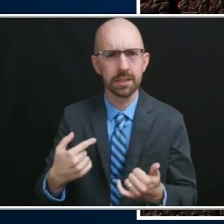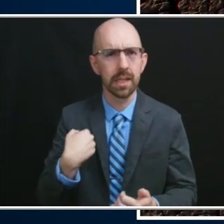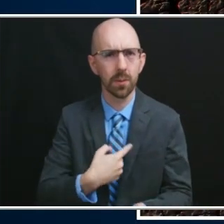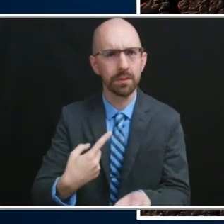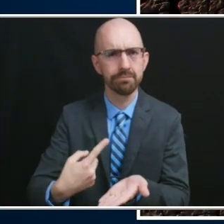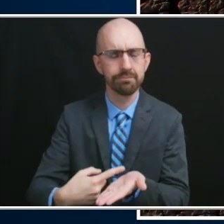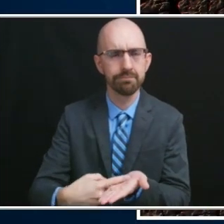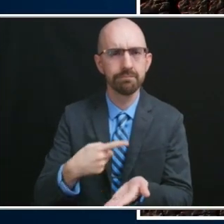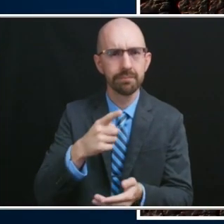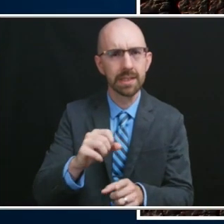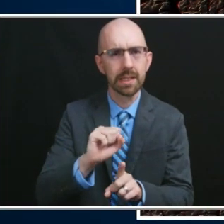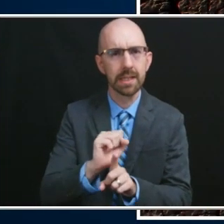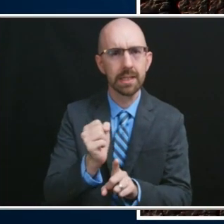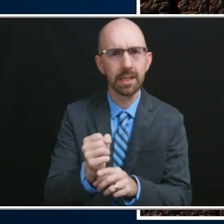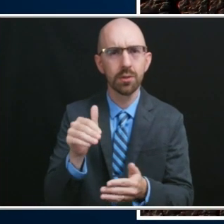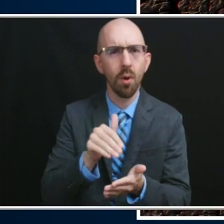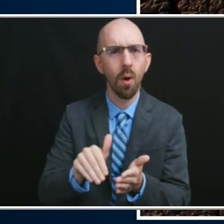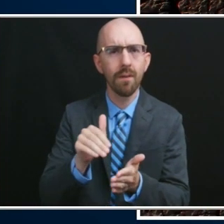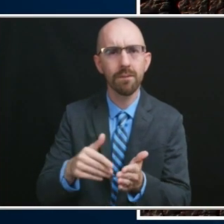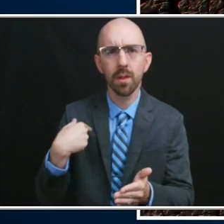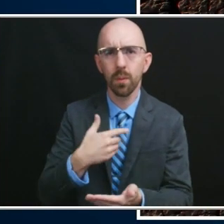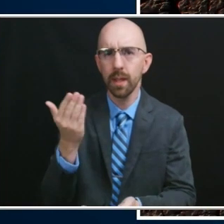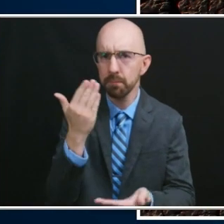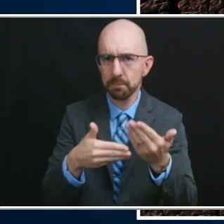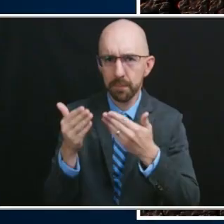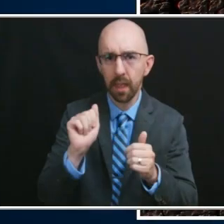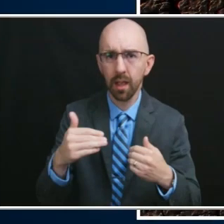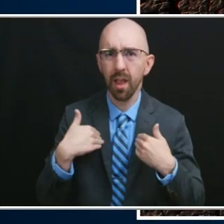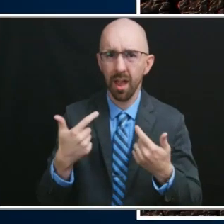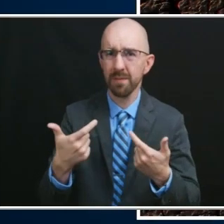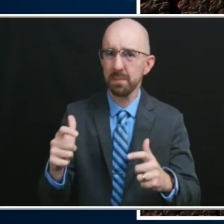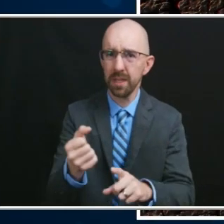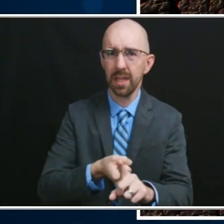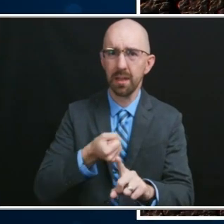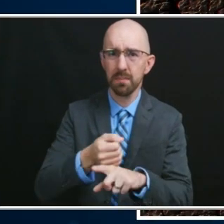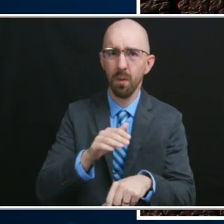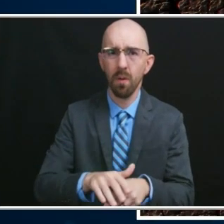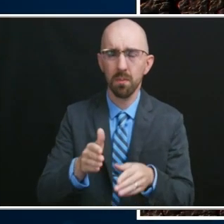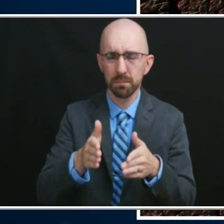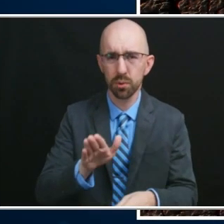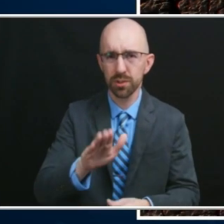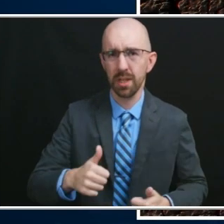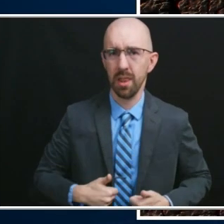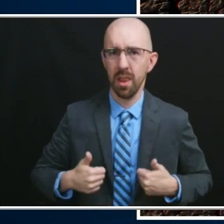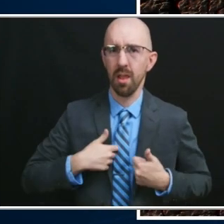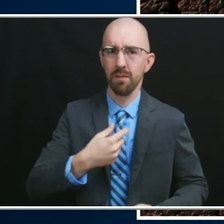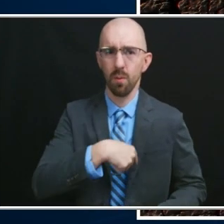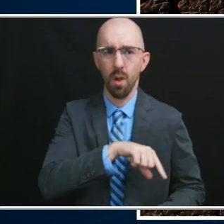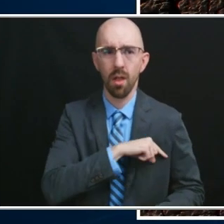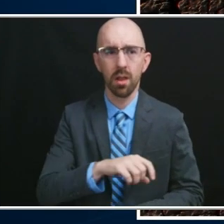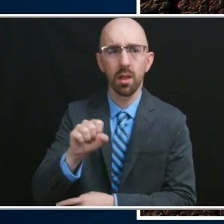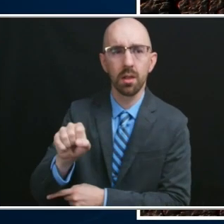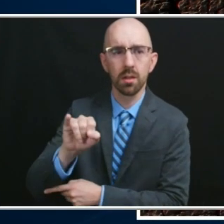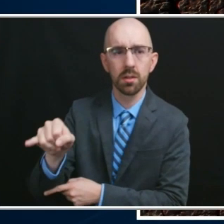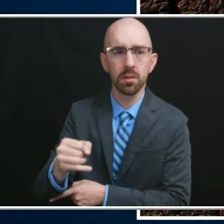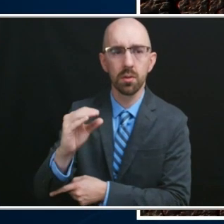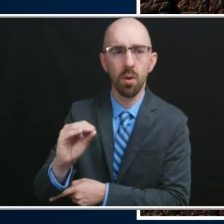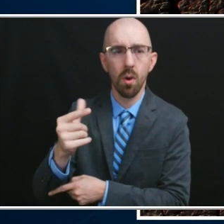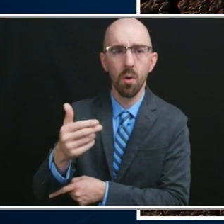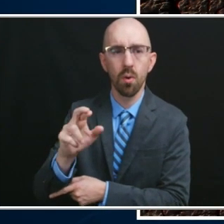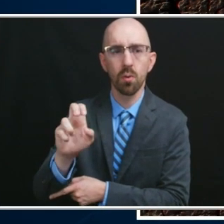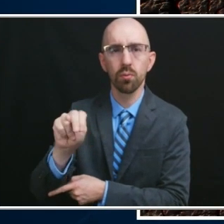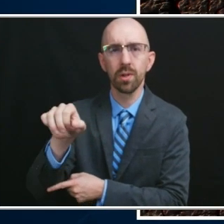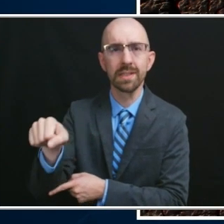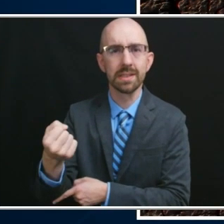that often flies under the radar but can have a huge impact on a person's quality of life: Sjögren syndrome. It is characterized